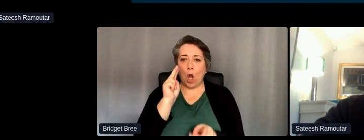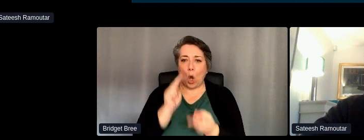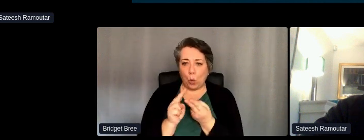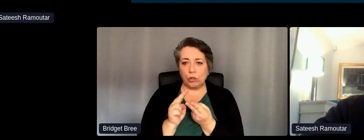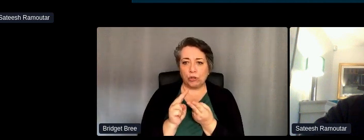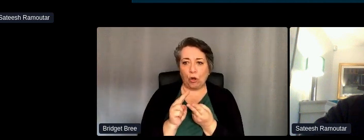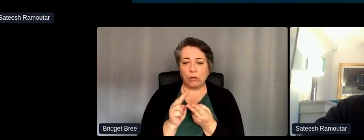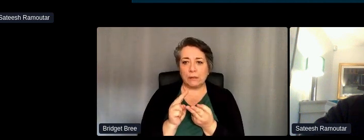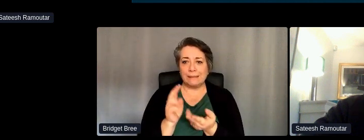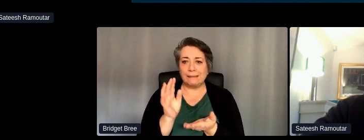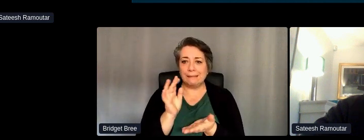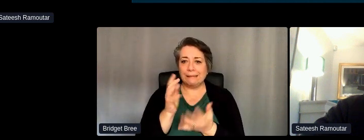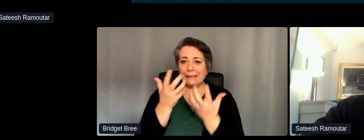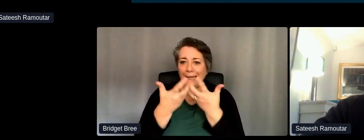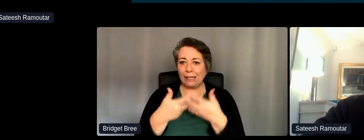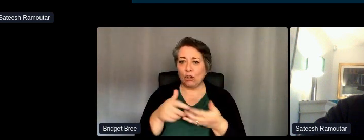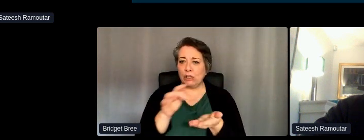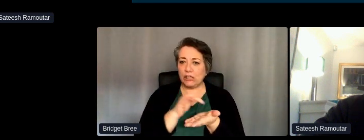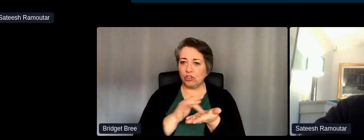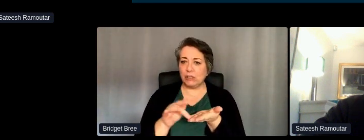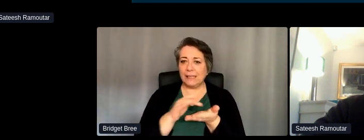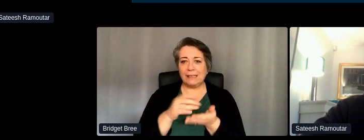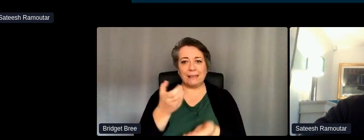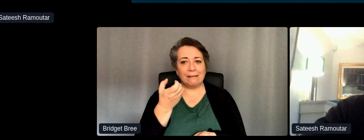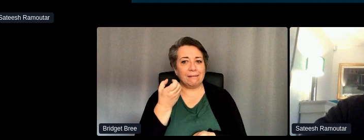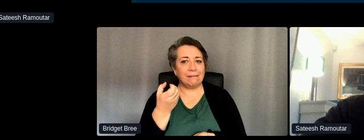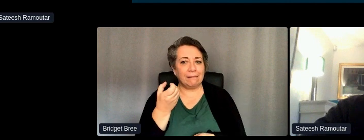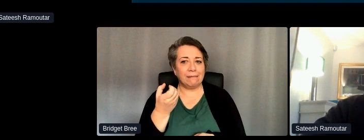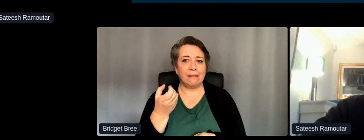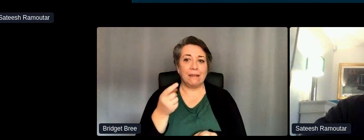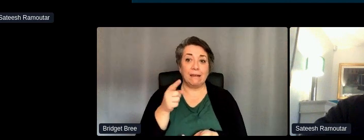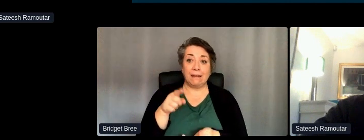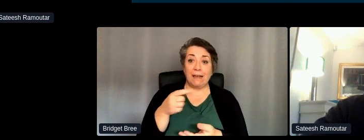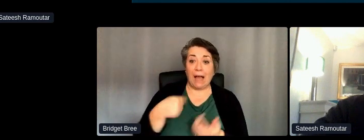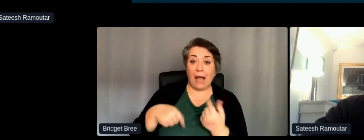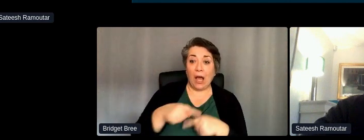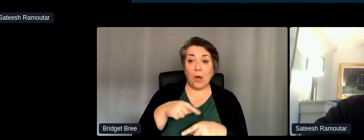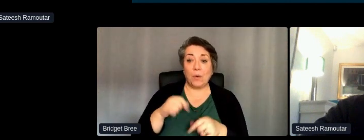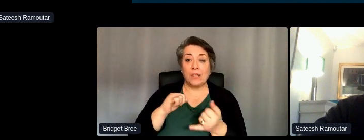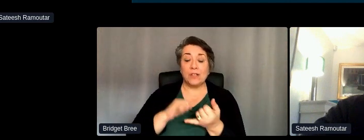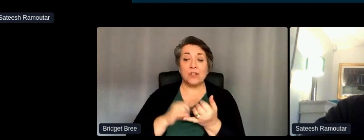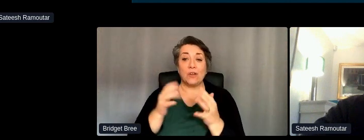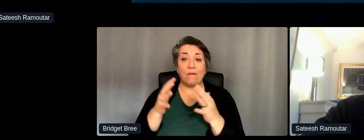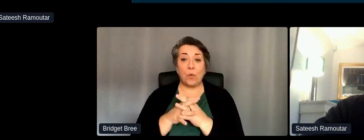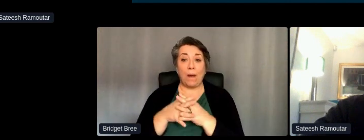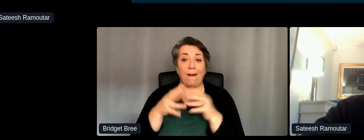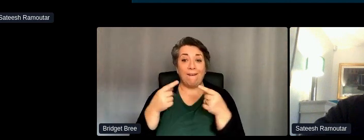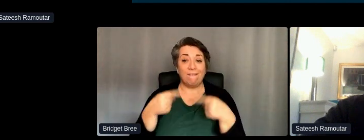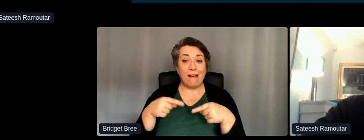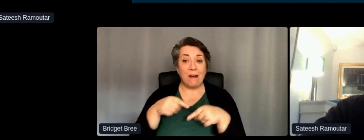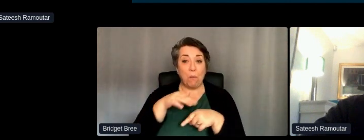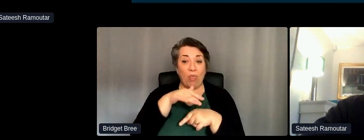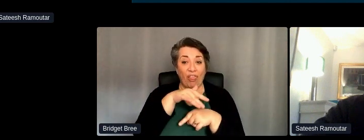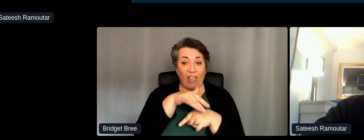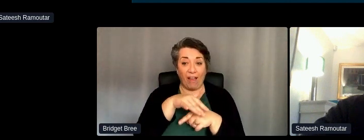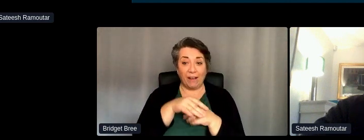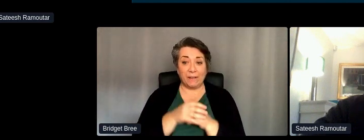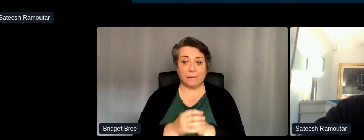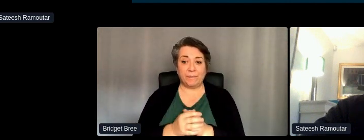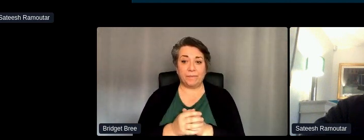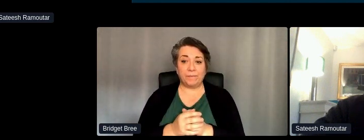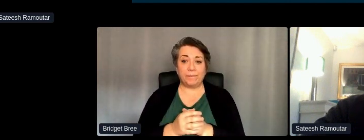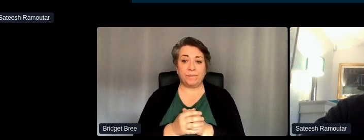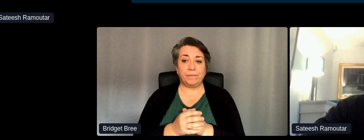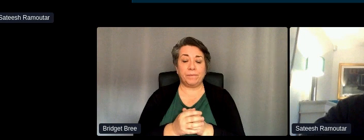And this is a core part of where we started our work. Rich, there is